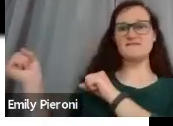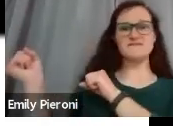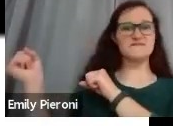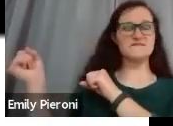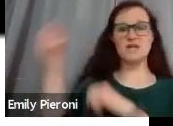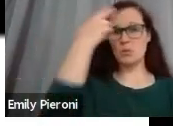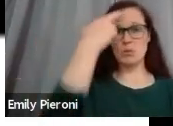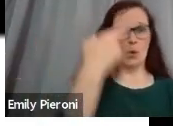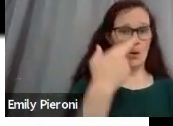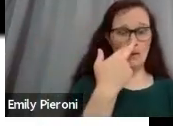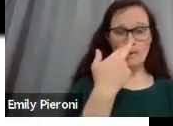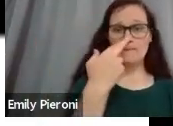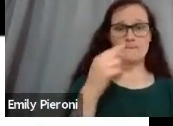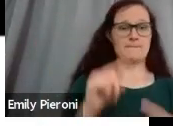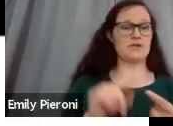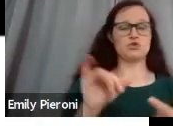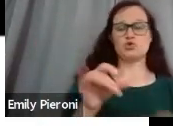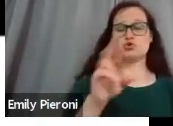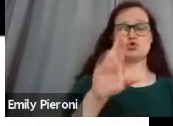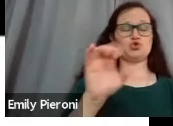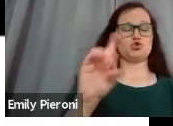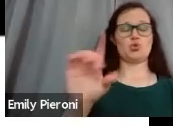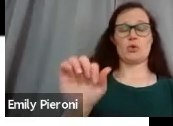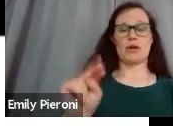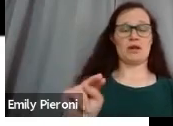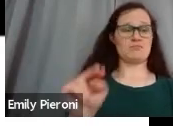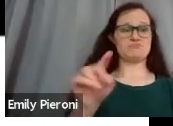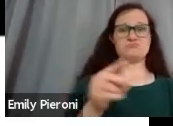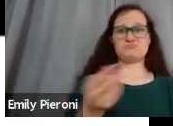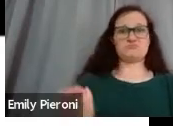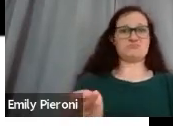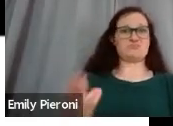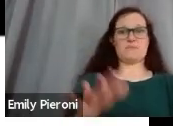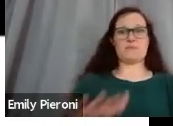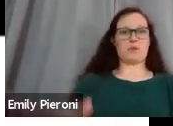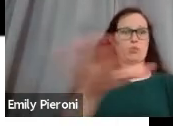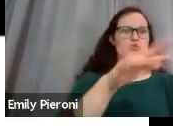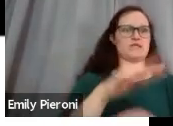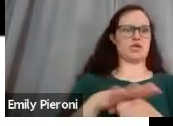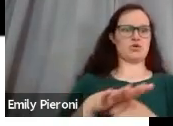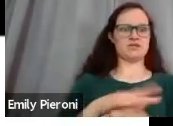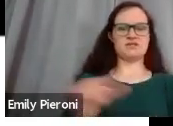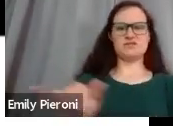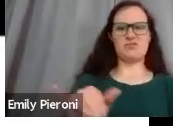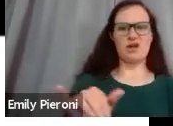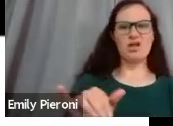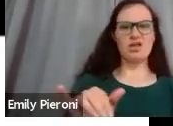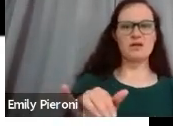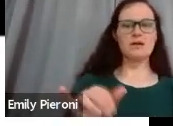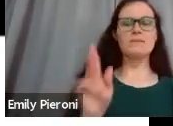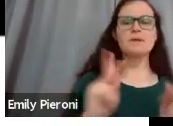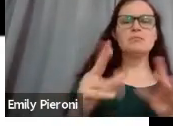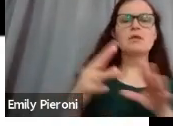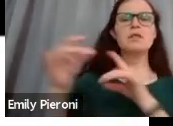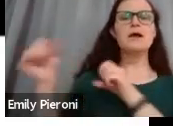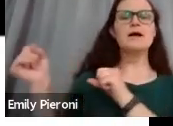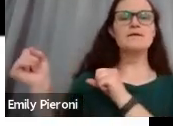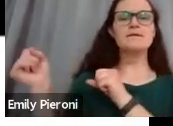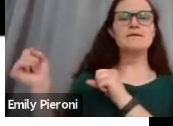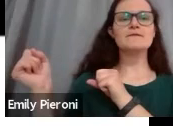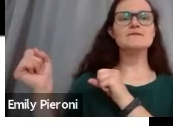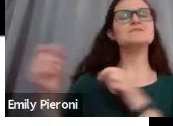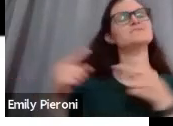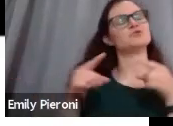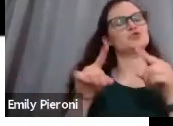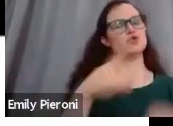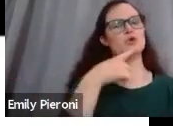Petra and Jordan, and those areas are all during these very, very long arid cycles.